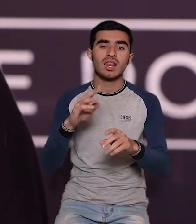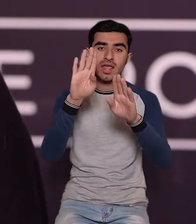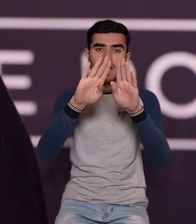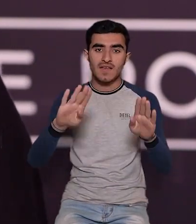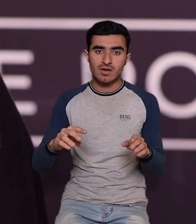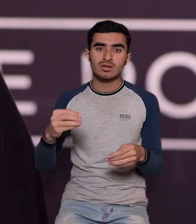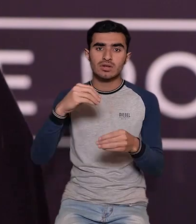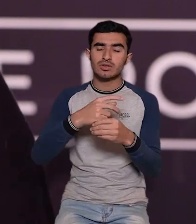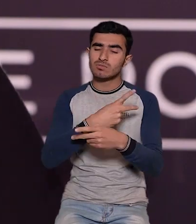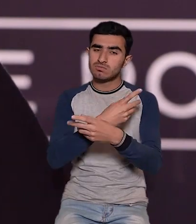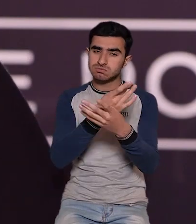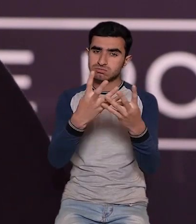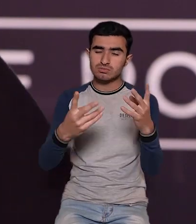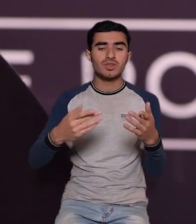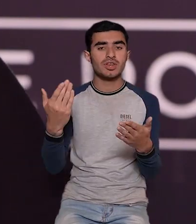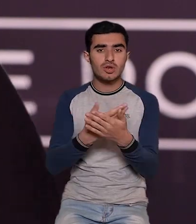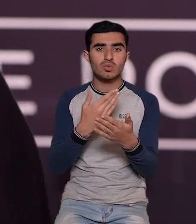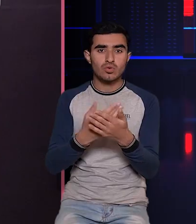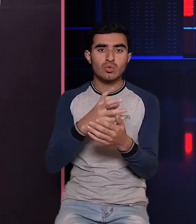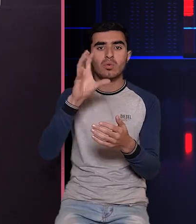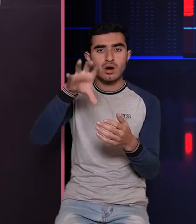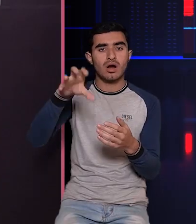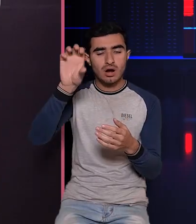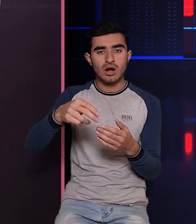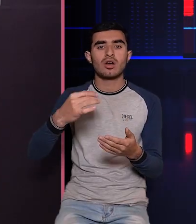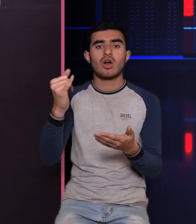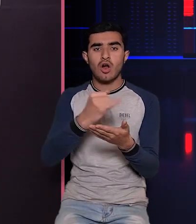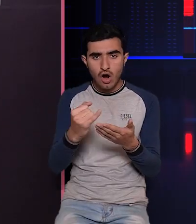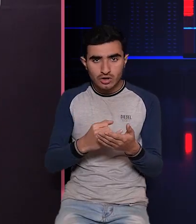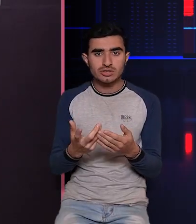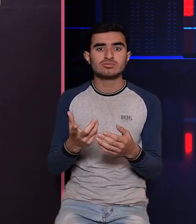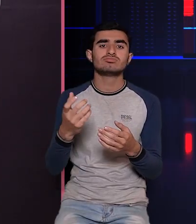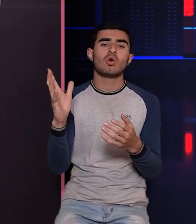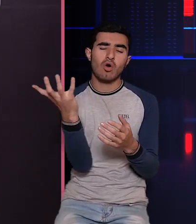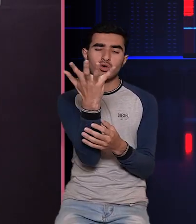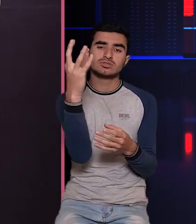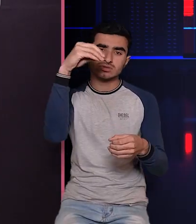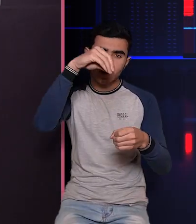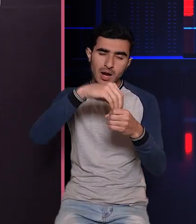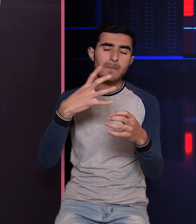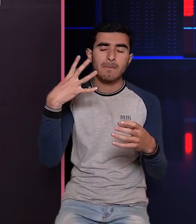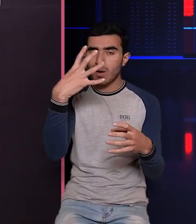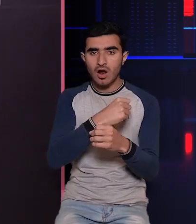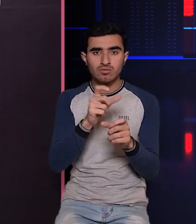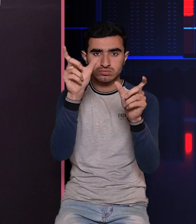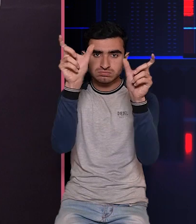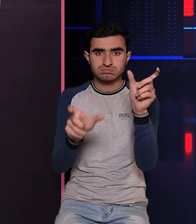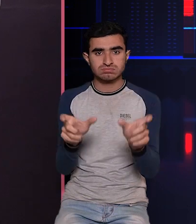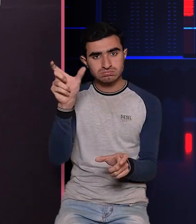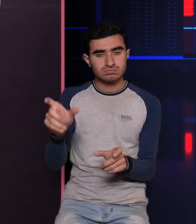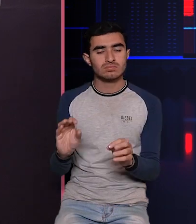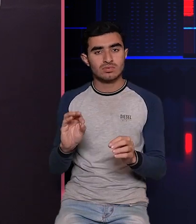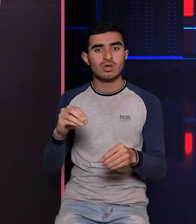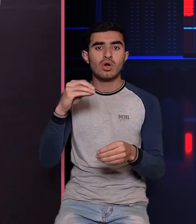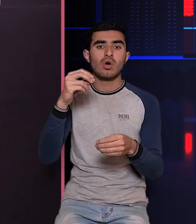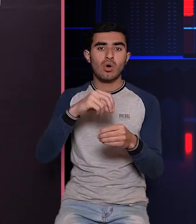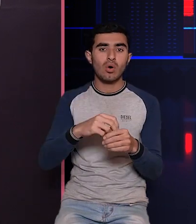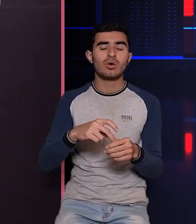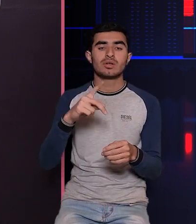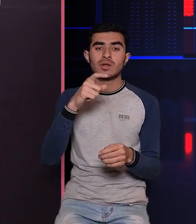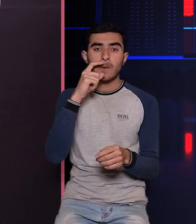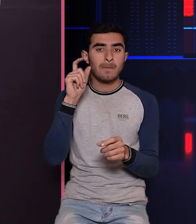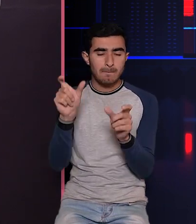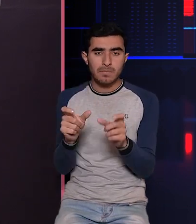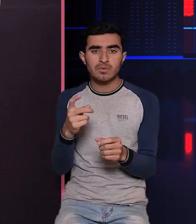global event where local global artists are invited under curator. And the curator curates or invites these various artists under a